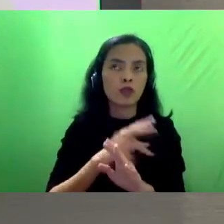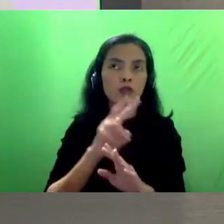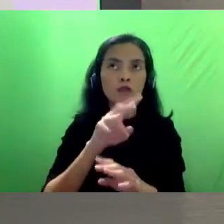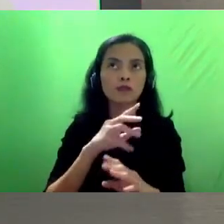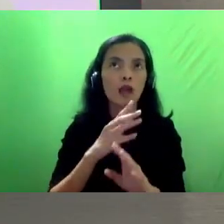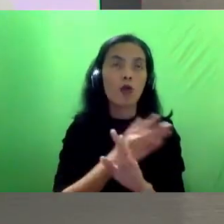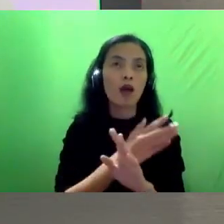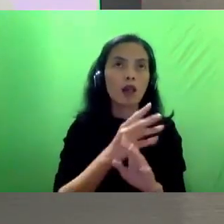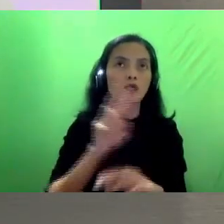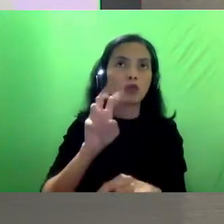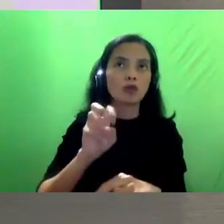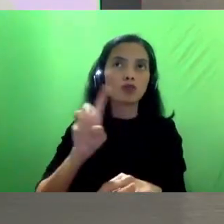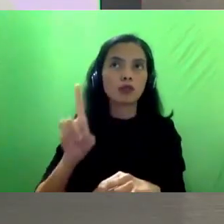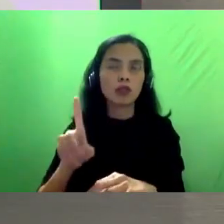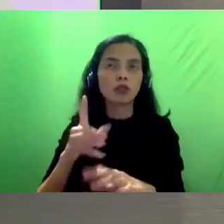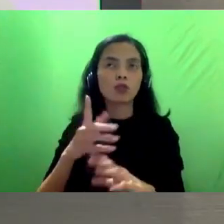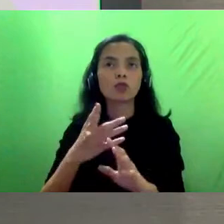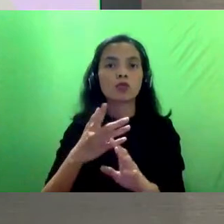match the